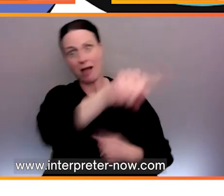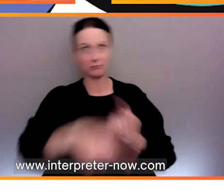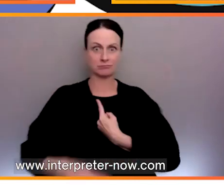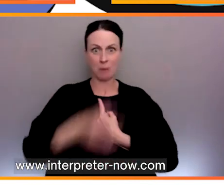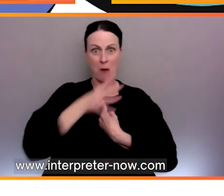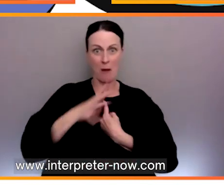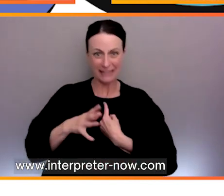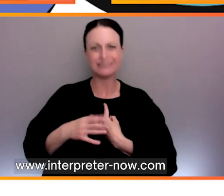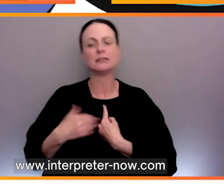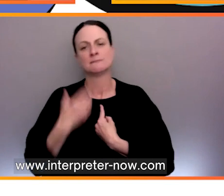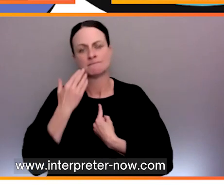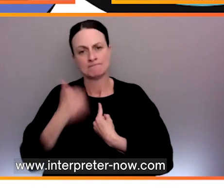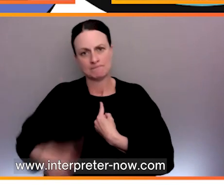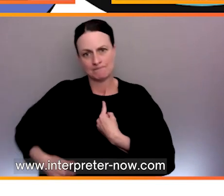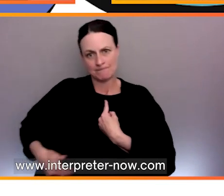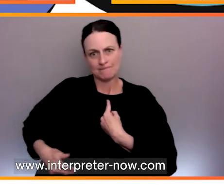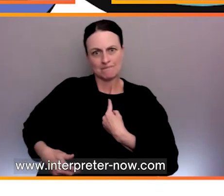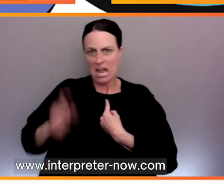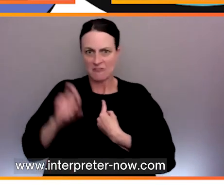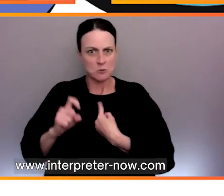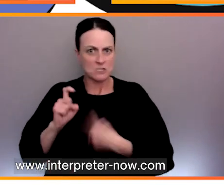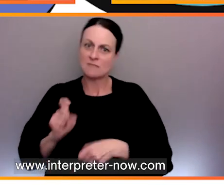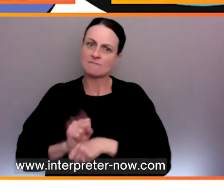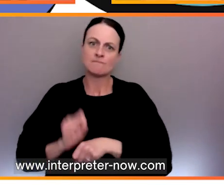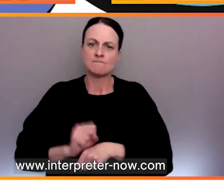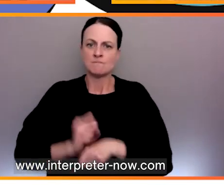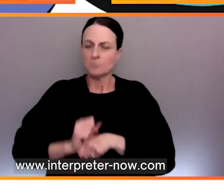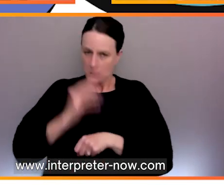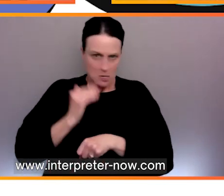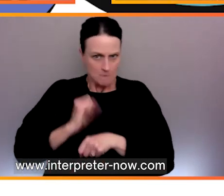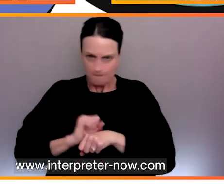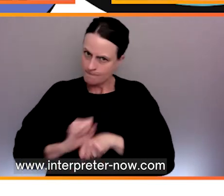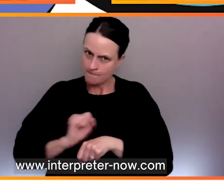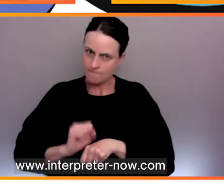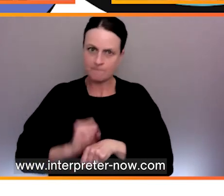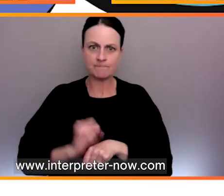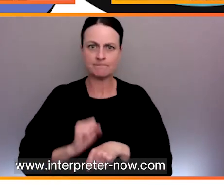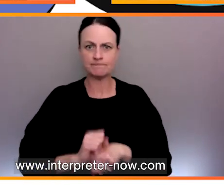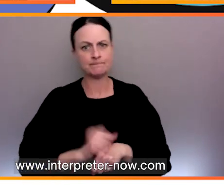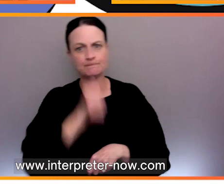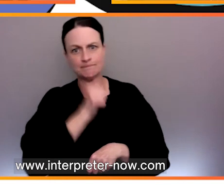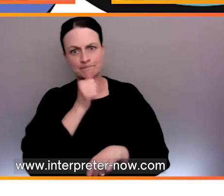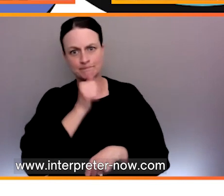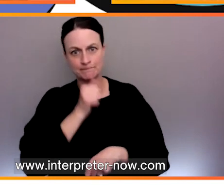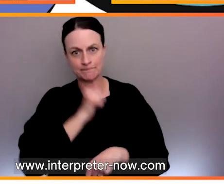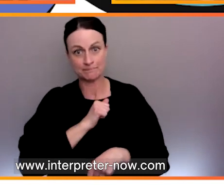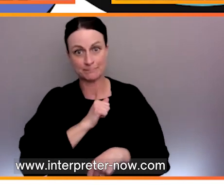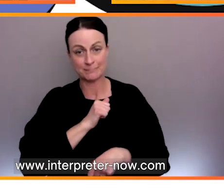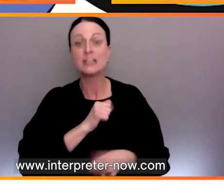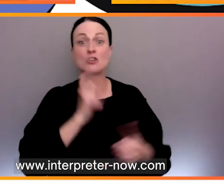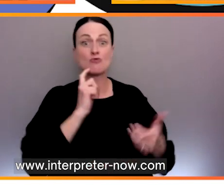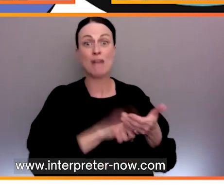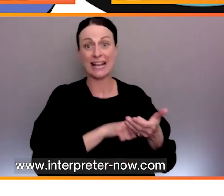Maybe they did at one point, maybe they no longer do. So then you start to really learn kind of about